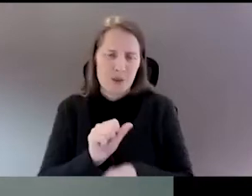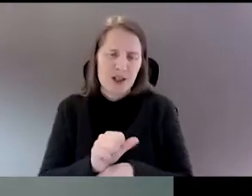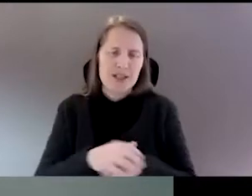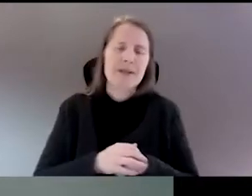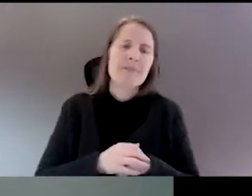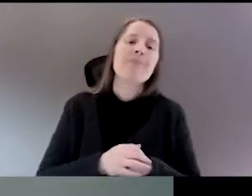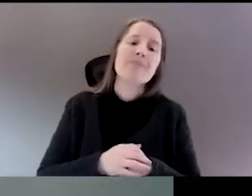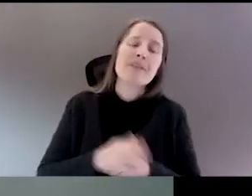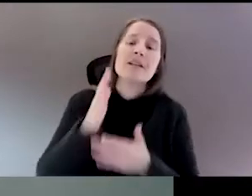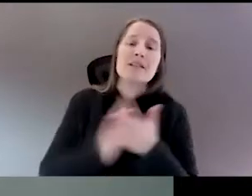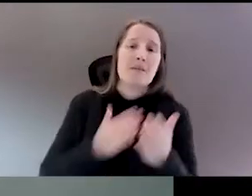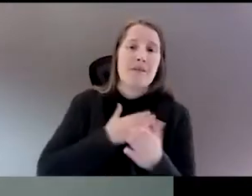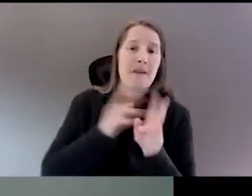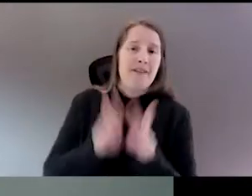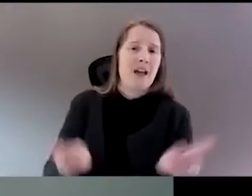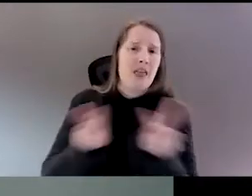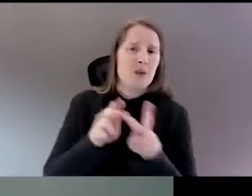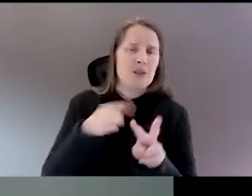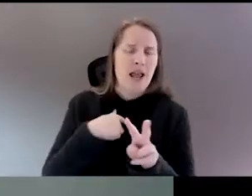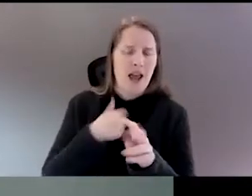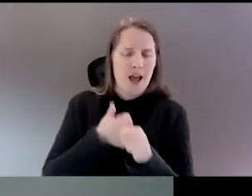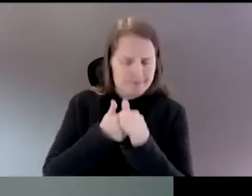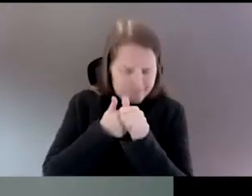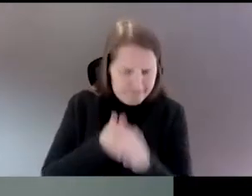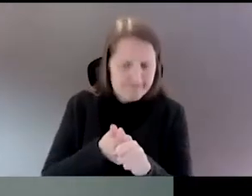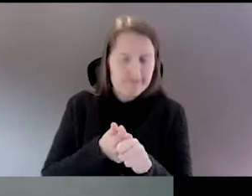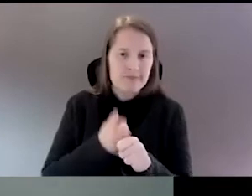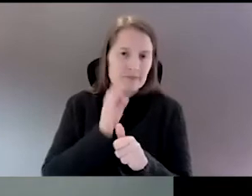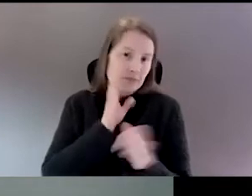by and that I plan to continue living by.